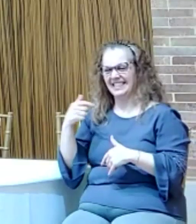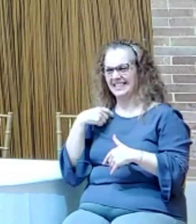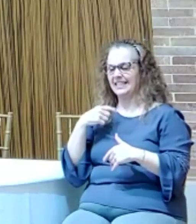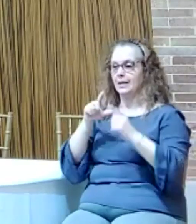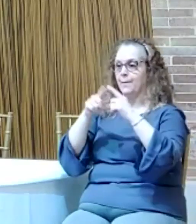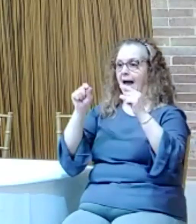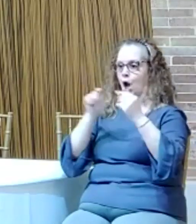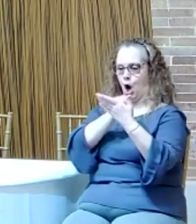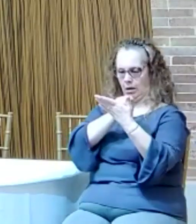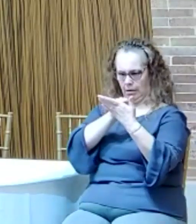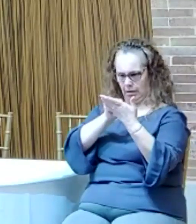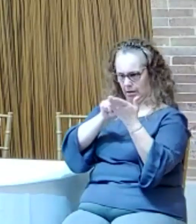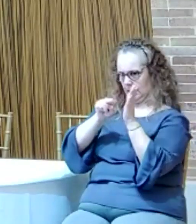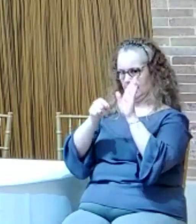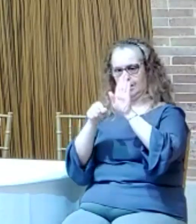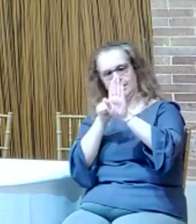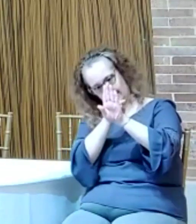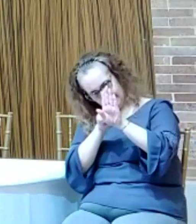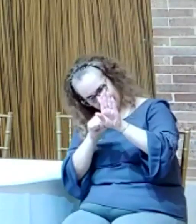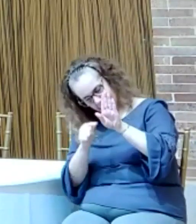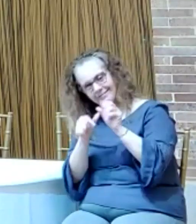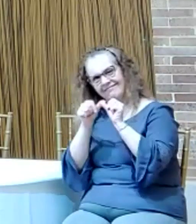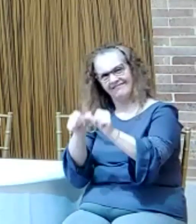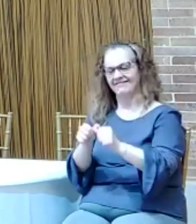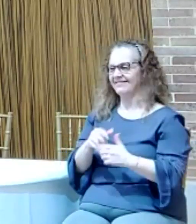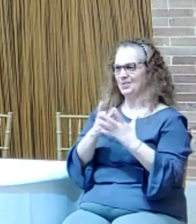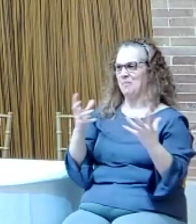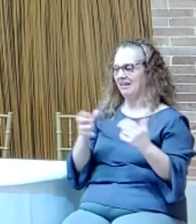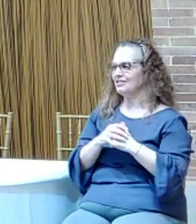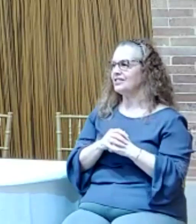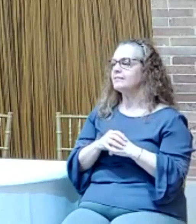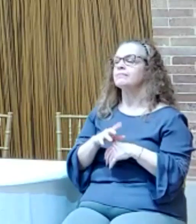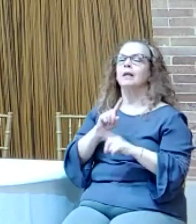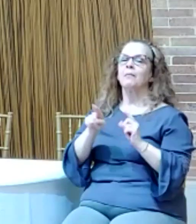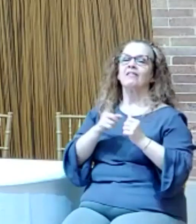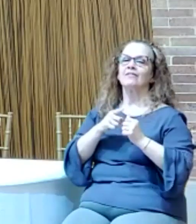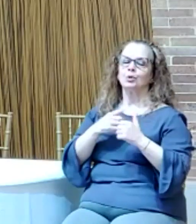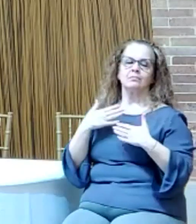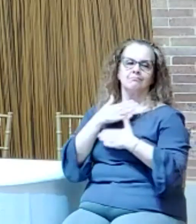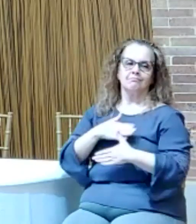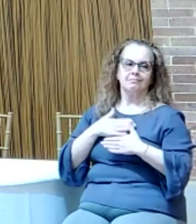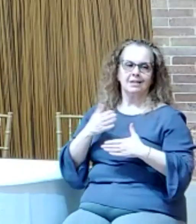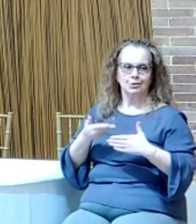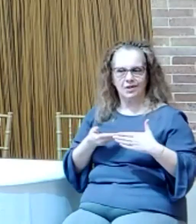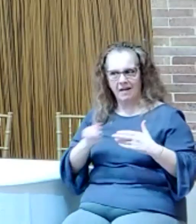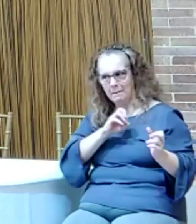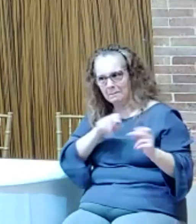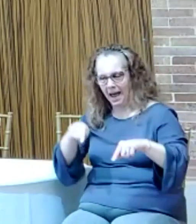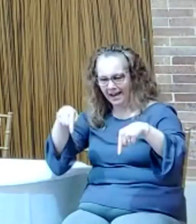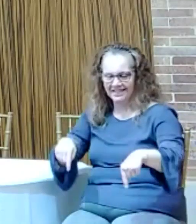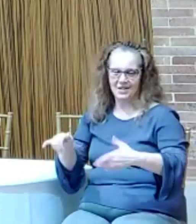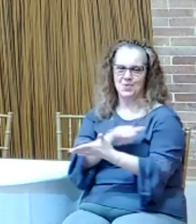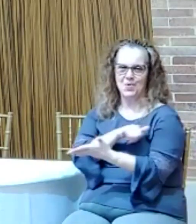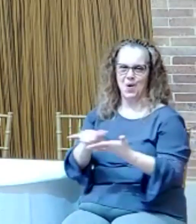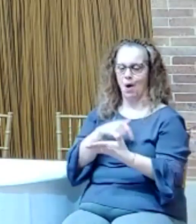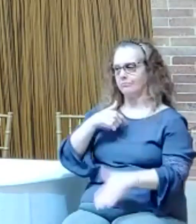card to see the rest of it um let me say um one it's it's always a pleasure to be invited back to New York uh this is